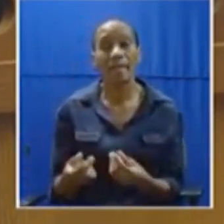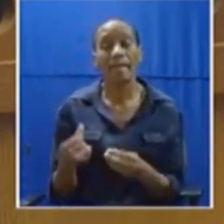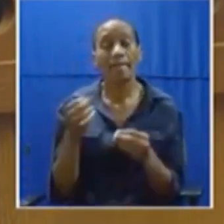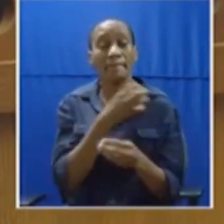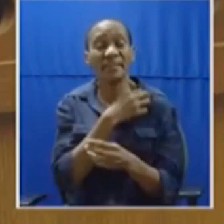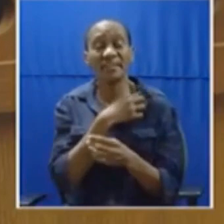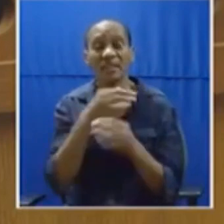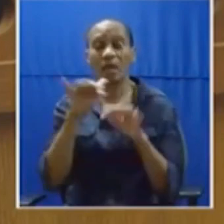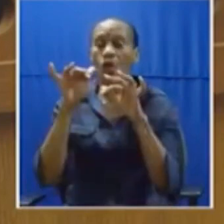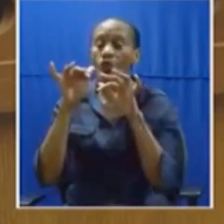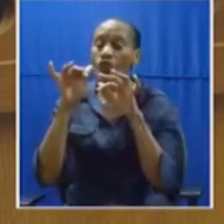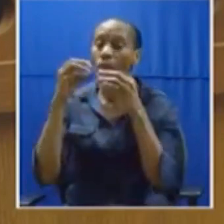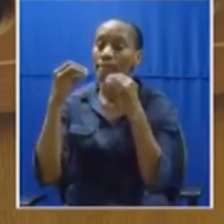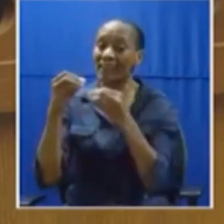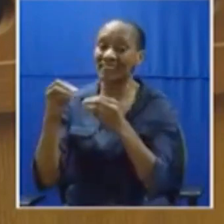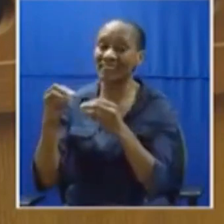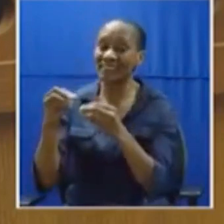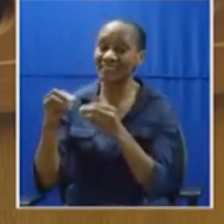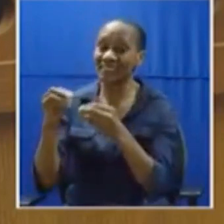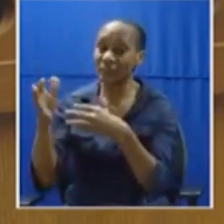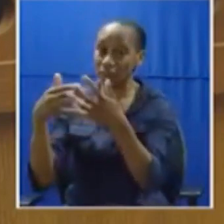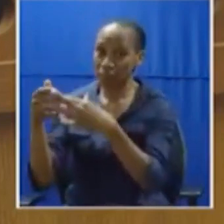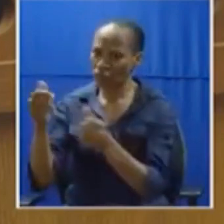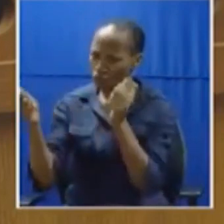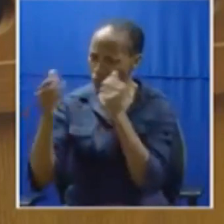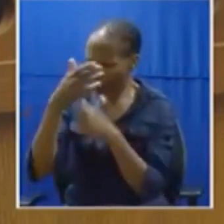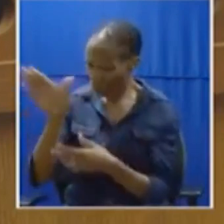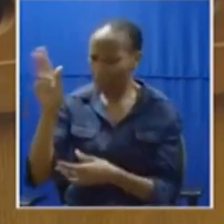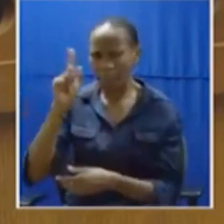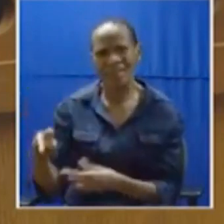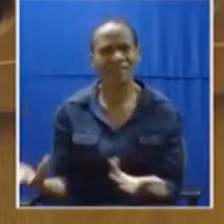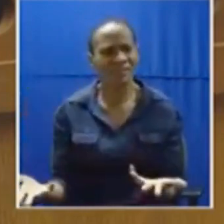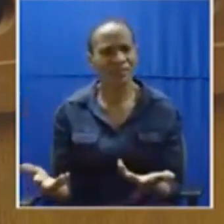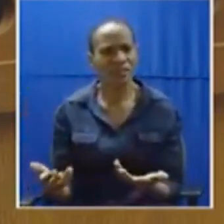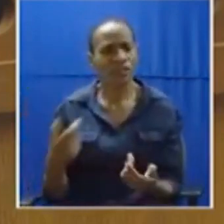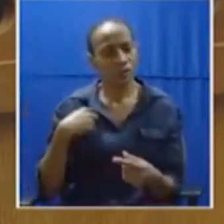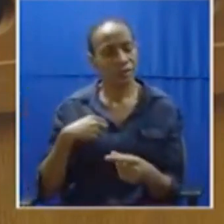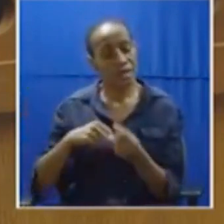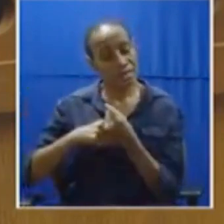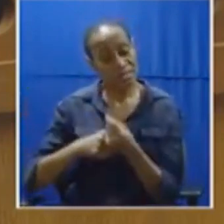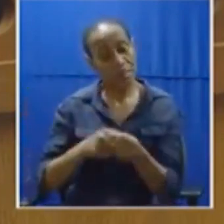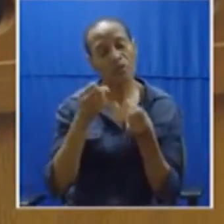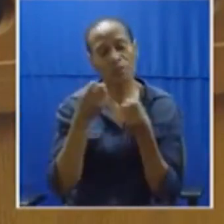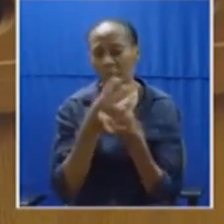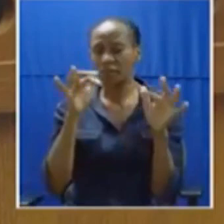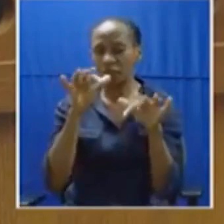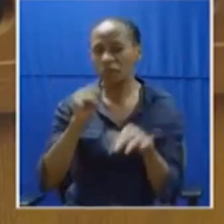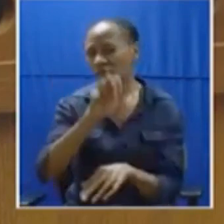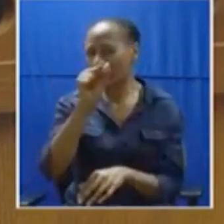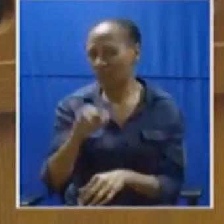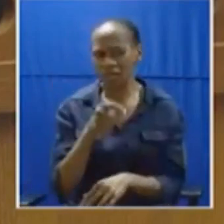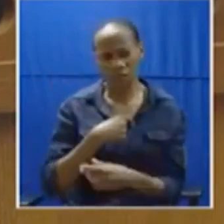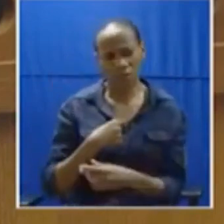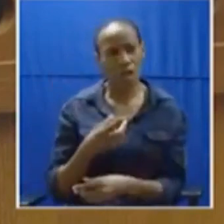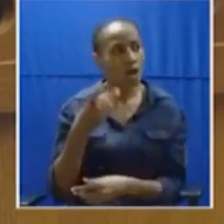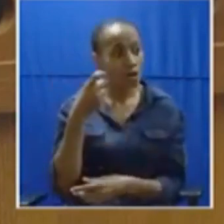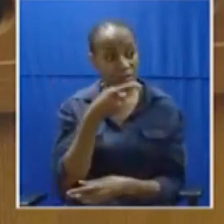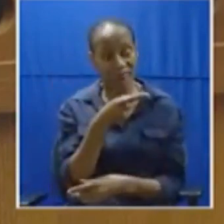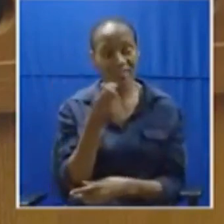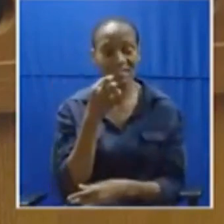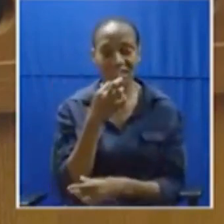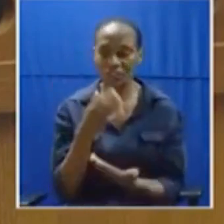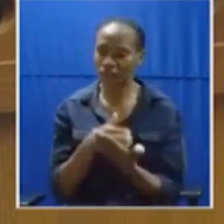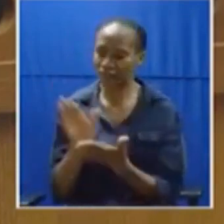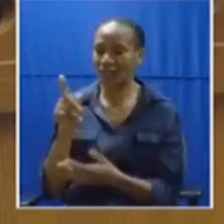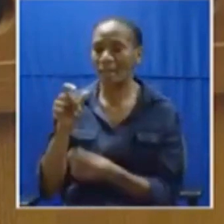Lynn Brown. I, together with millions of South Africans, heaved a sigh of relief when he announced her removal. Little did we know that